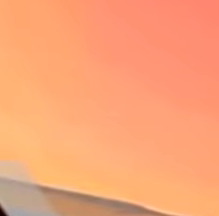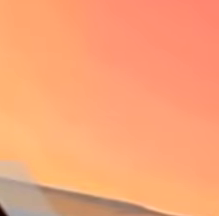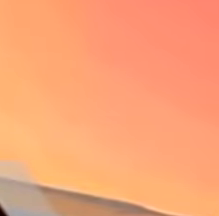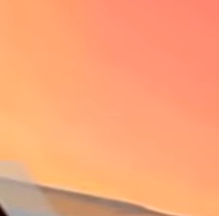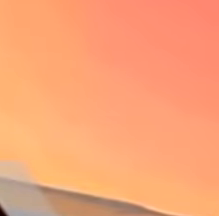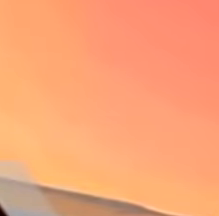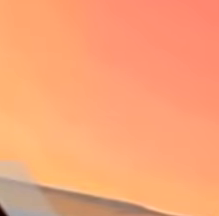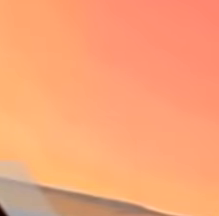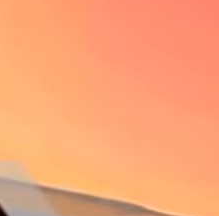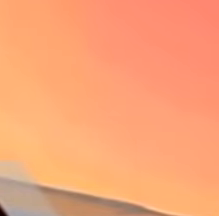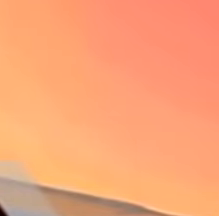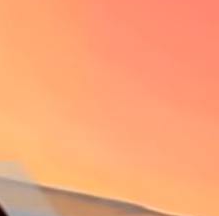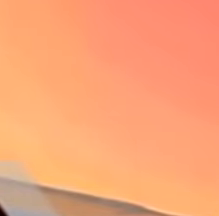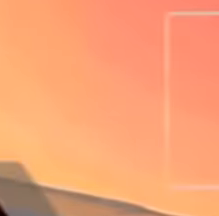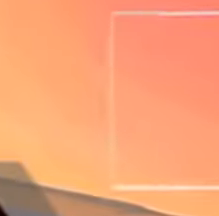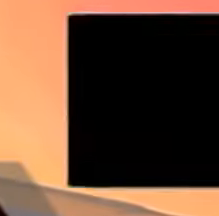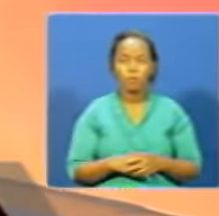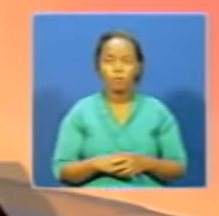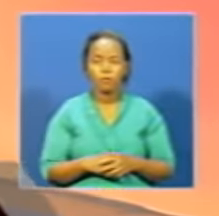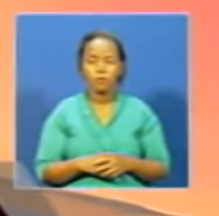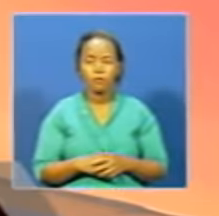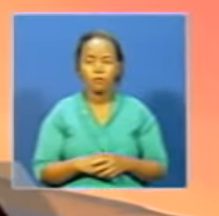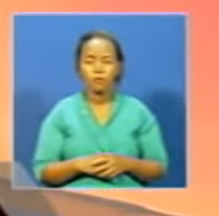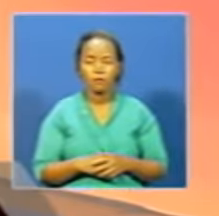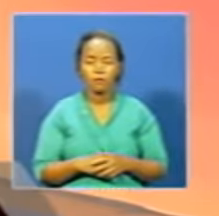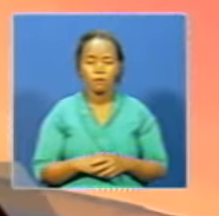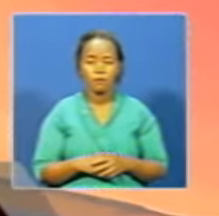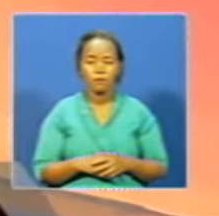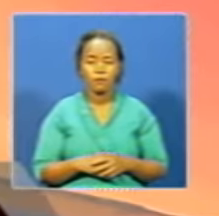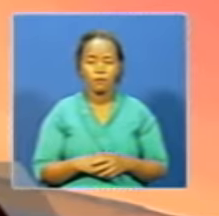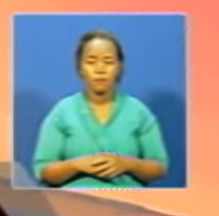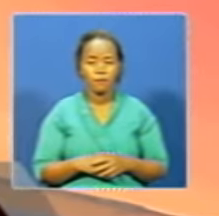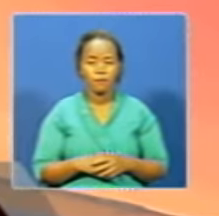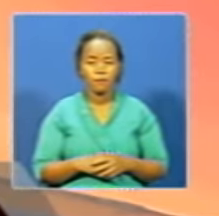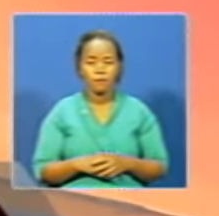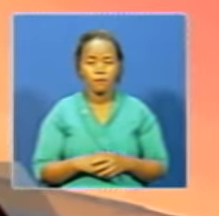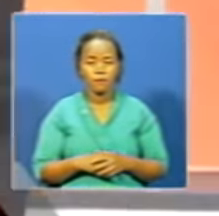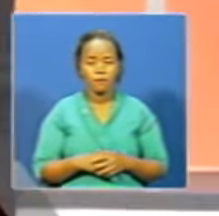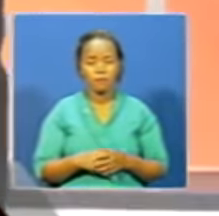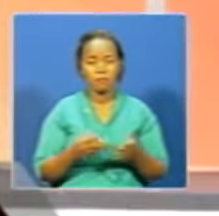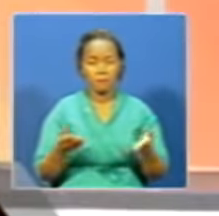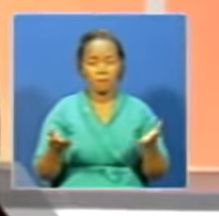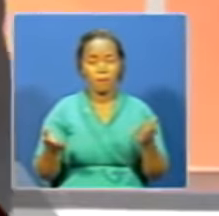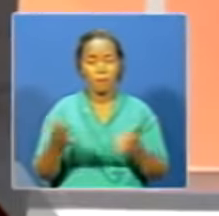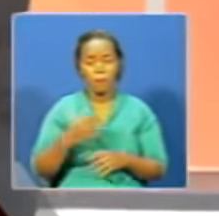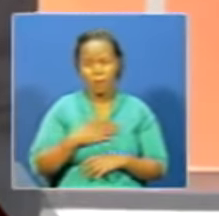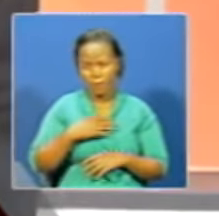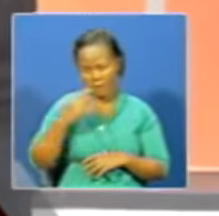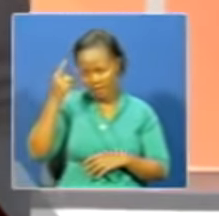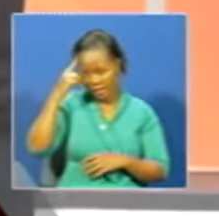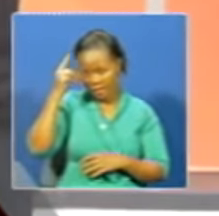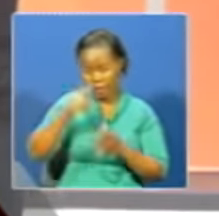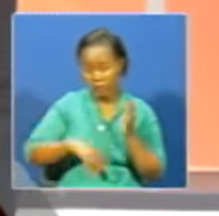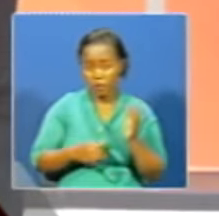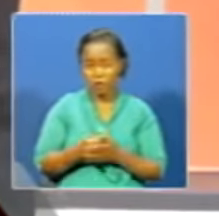as you're finishing your point, you can also tackle that. Very quickly, so that. Yes, I think, Tom, let us be very